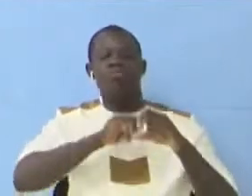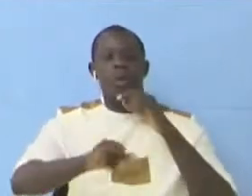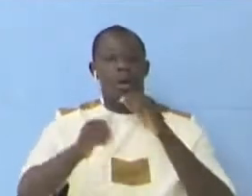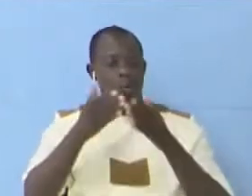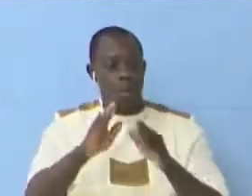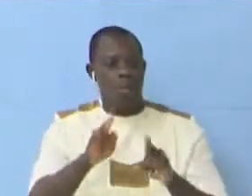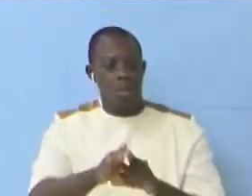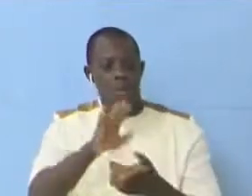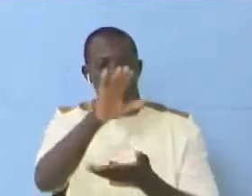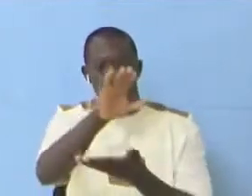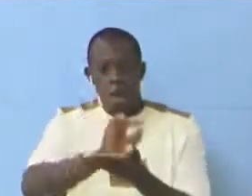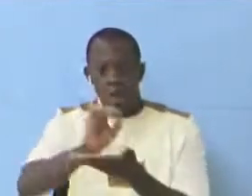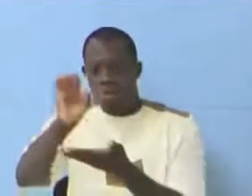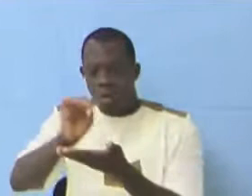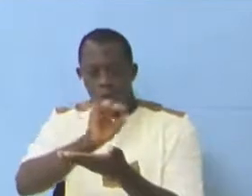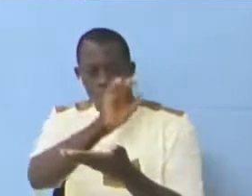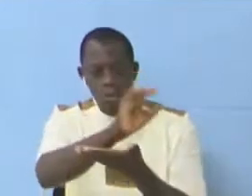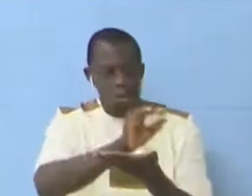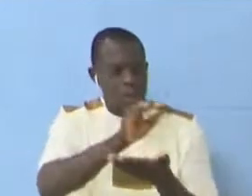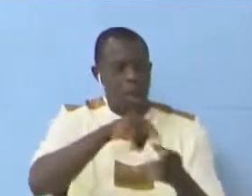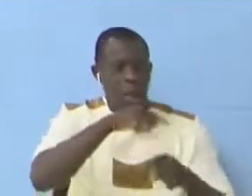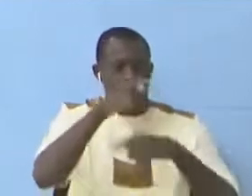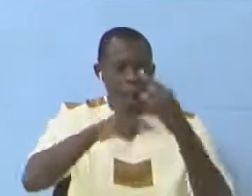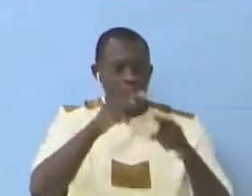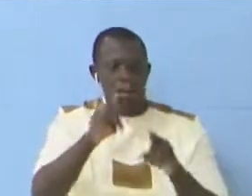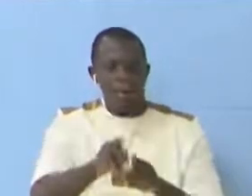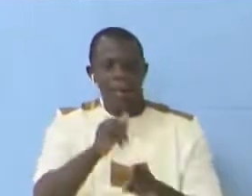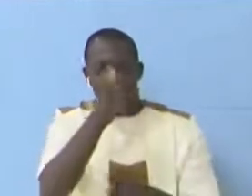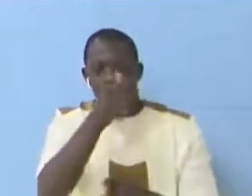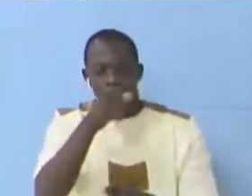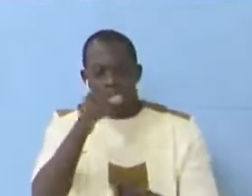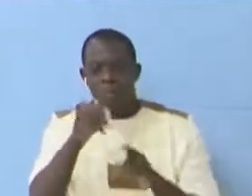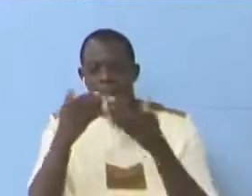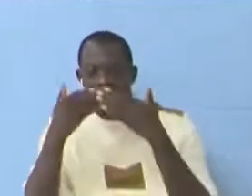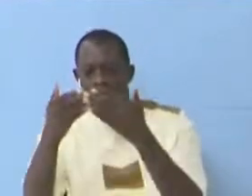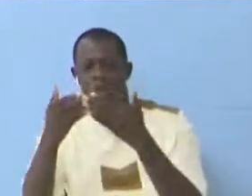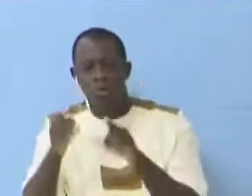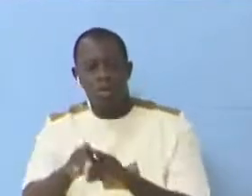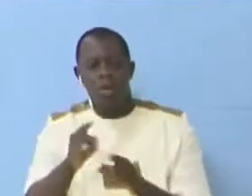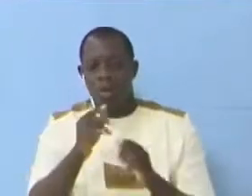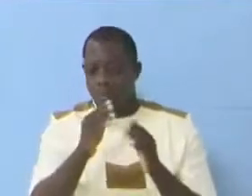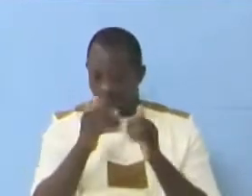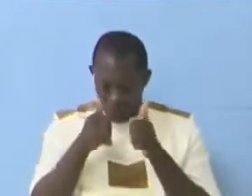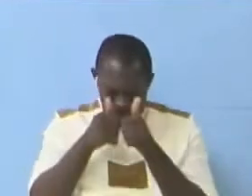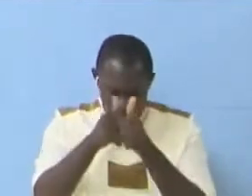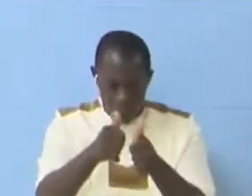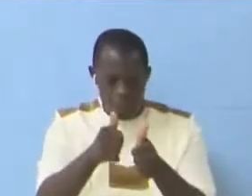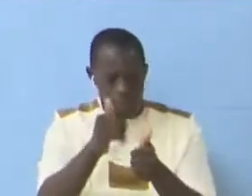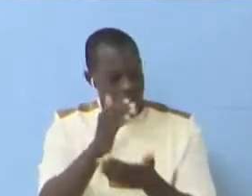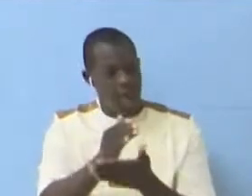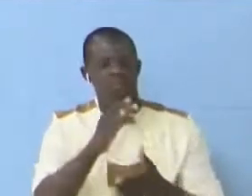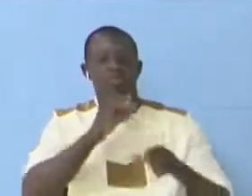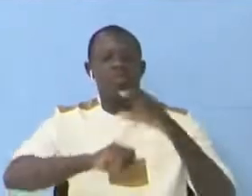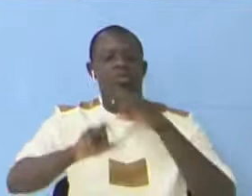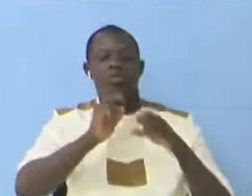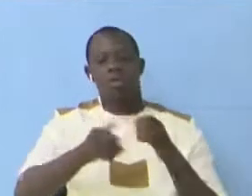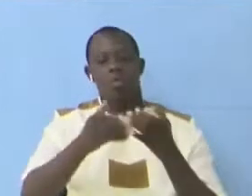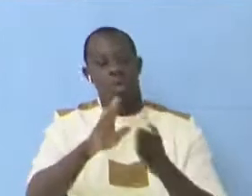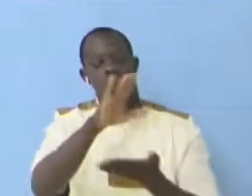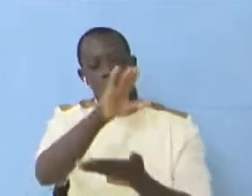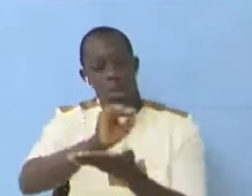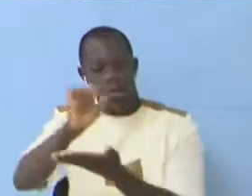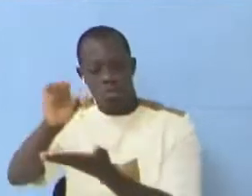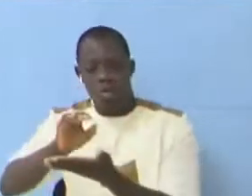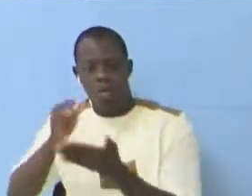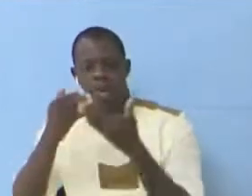collection unit, agency. It was entirely for intelligence collection. Buntu liggéey kay bo xamné ni nak lu match la won ci